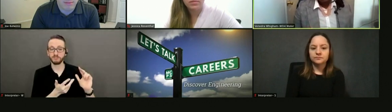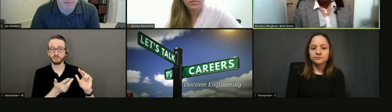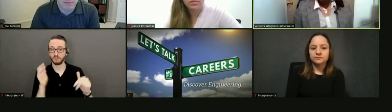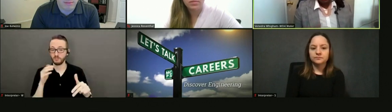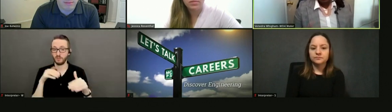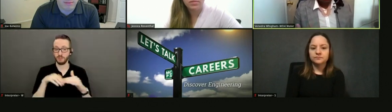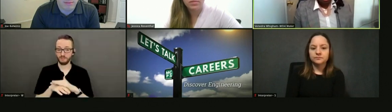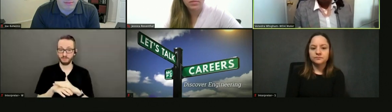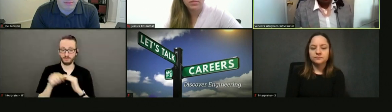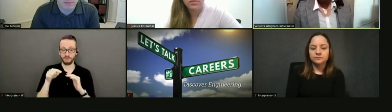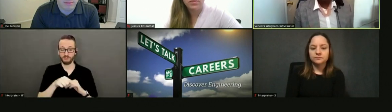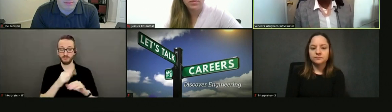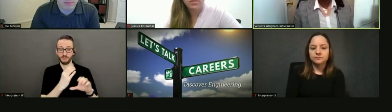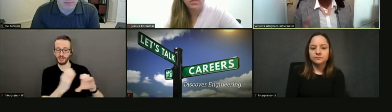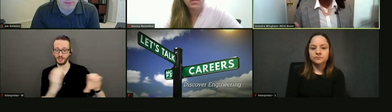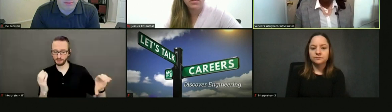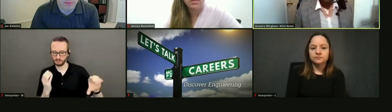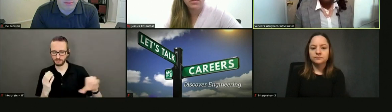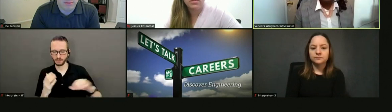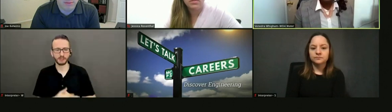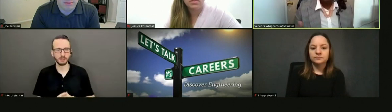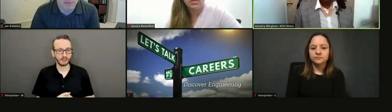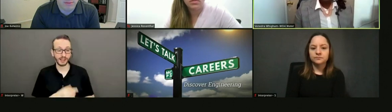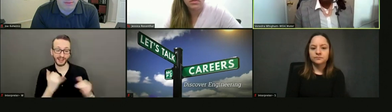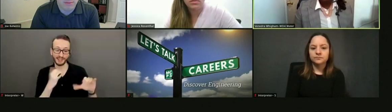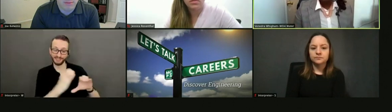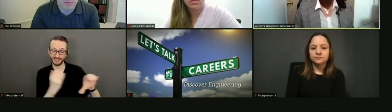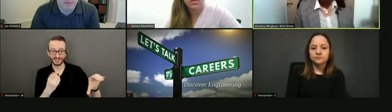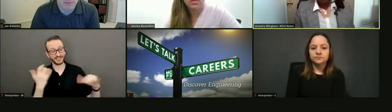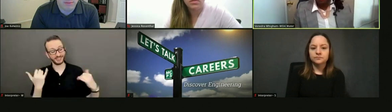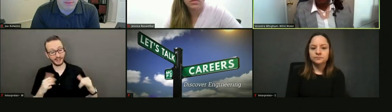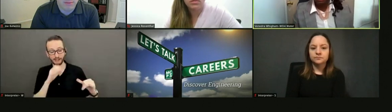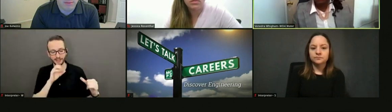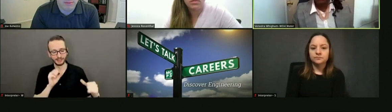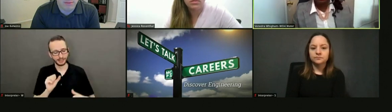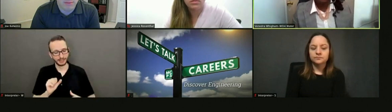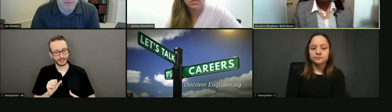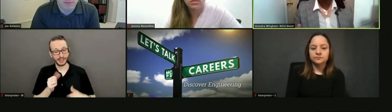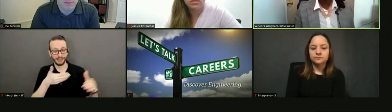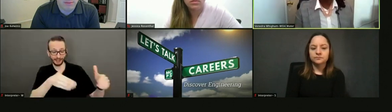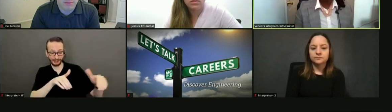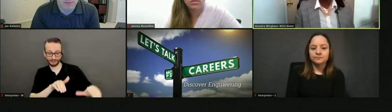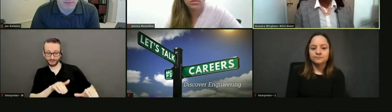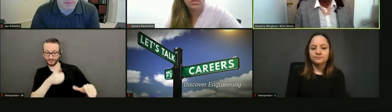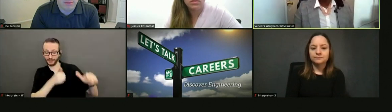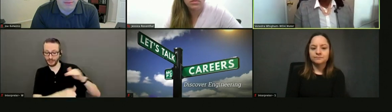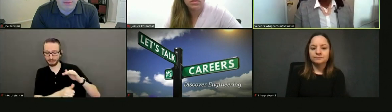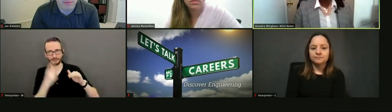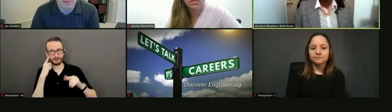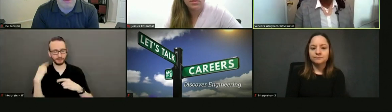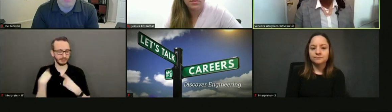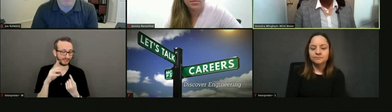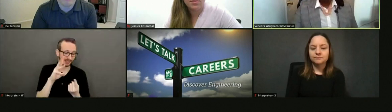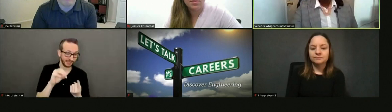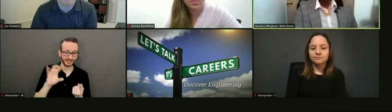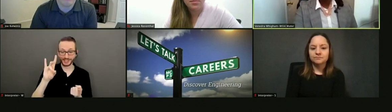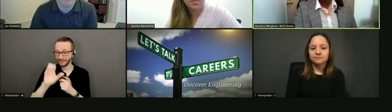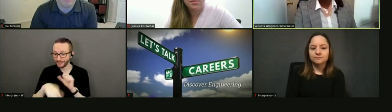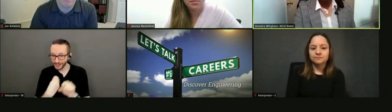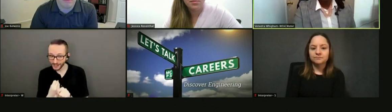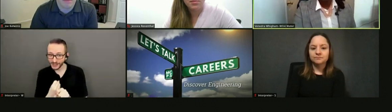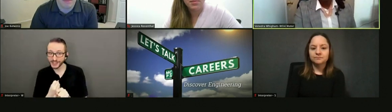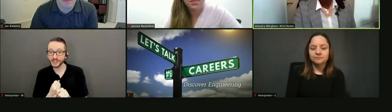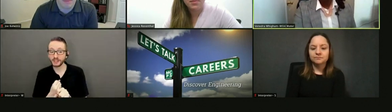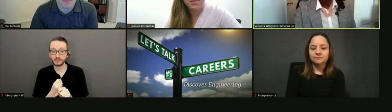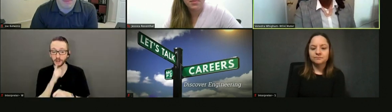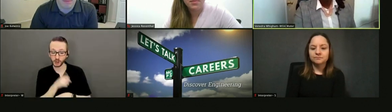into these pipes that I've mentioned multiple times that are aging and they're getting older and they've been in the pipes for 60 or 70 years, and you just want to make sure you have capacity.